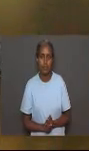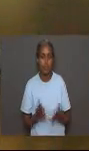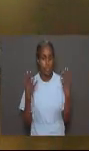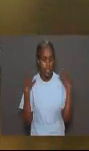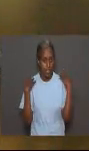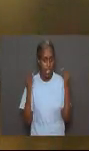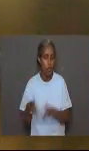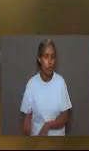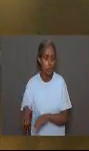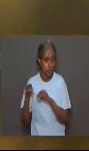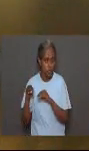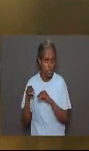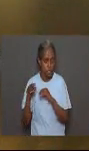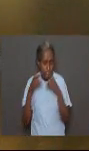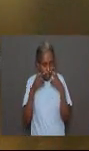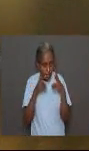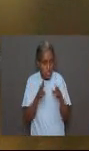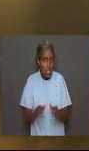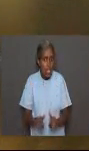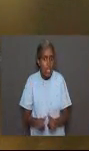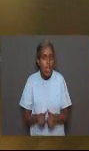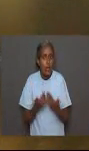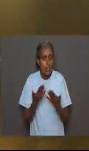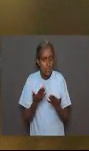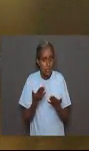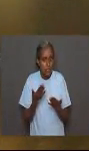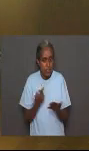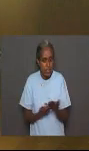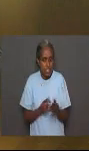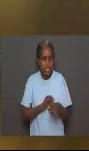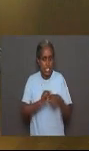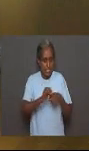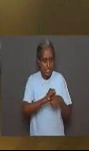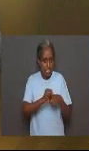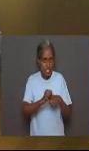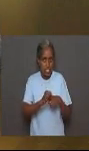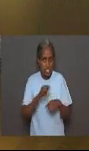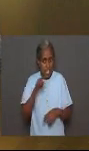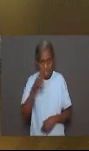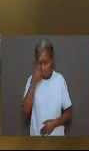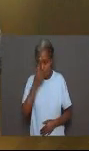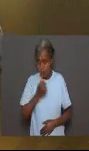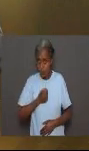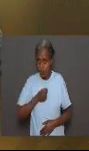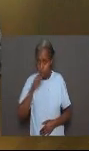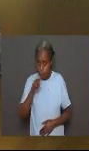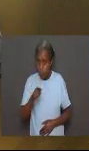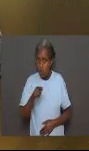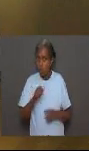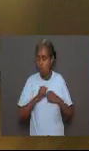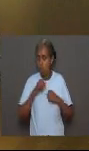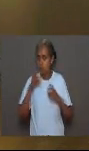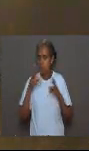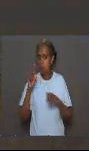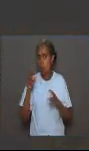Hello, students. Let us see how you fared in this exercise. I am sure you had no